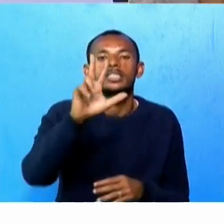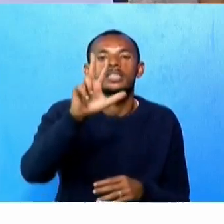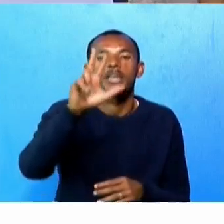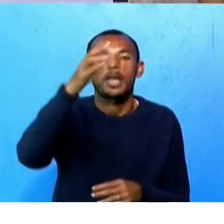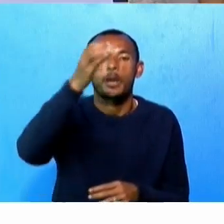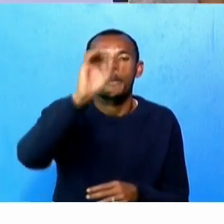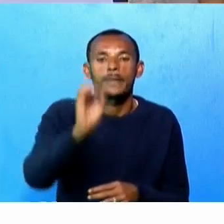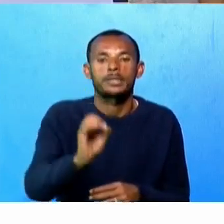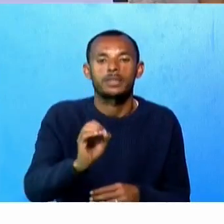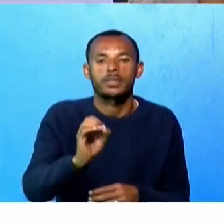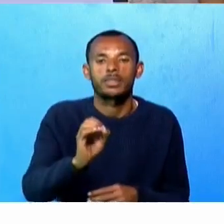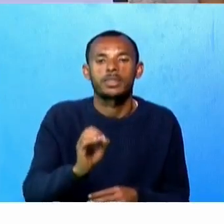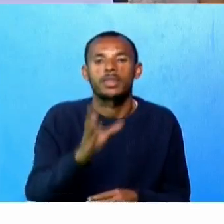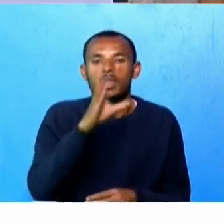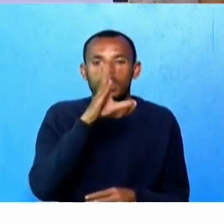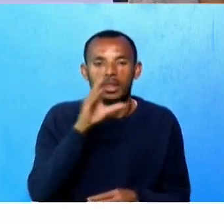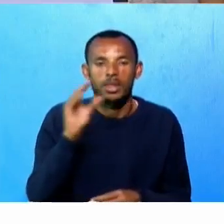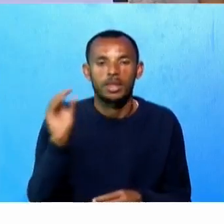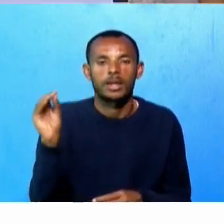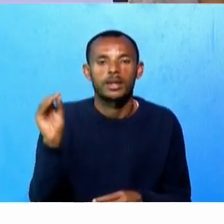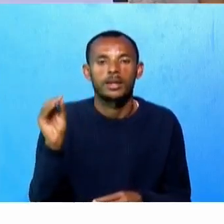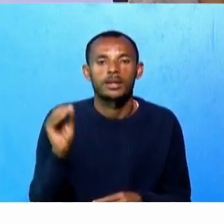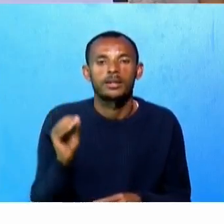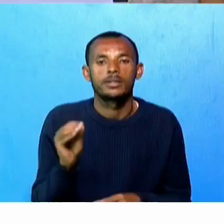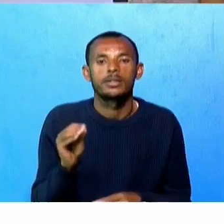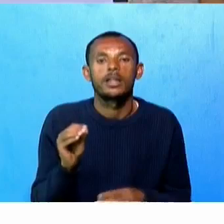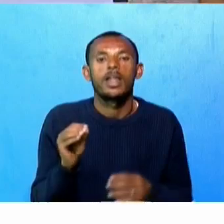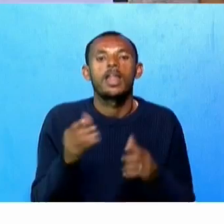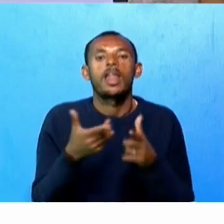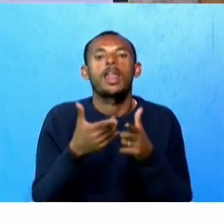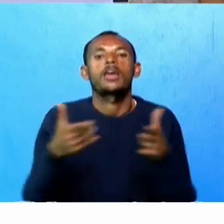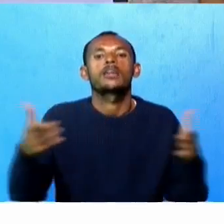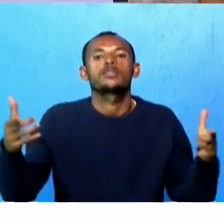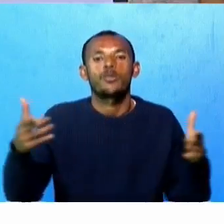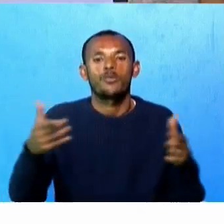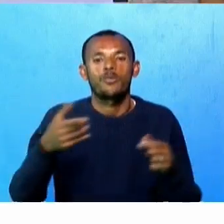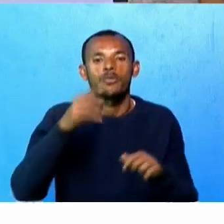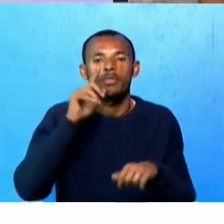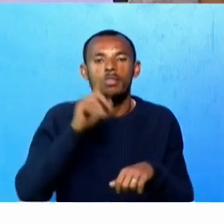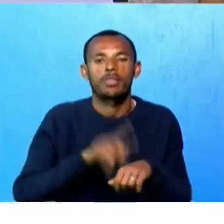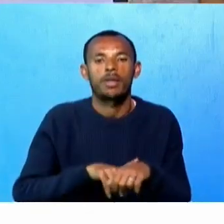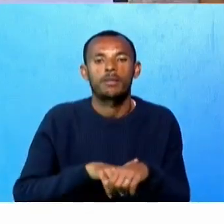3% and the length